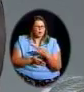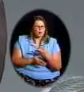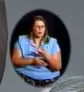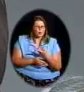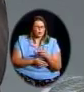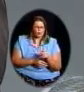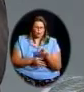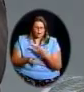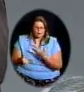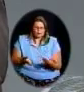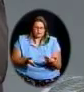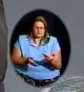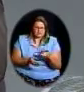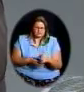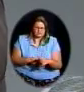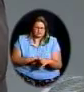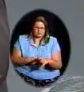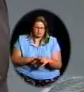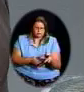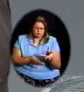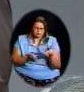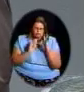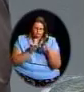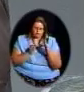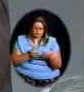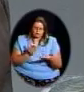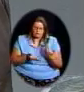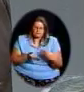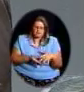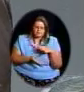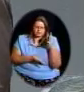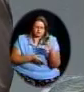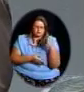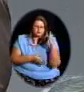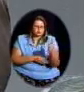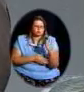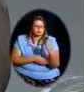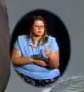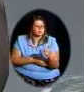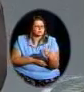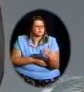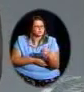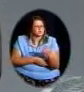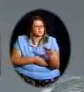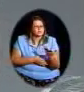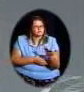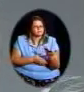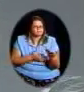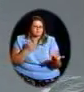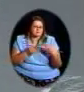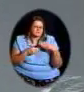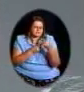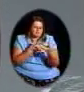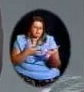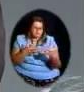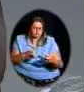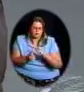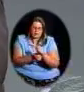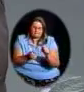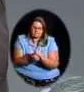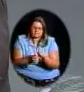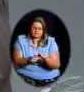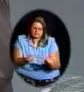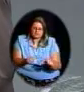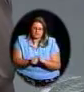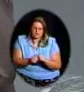should look at for either for future presentations, maybe information that you would like to have on particular action areas?